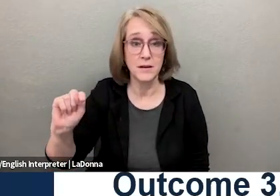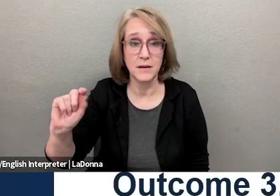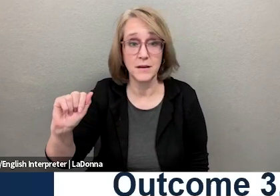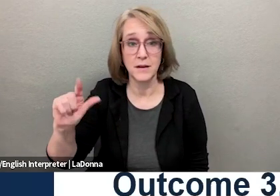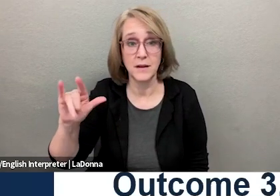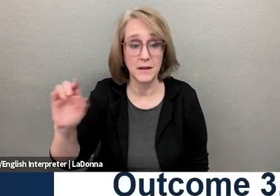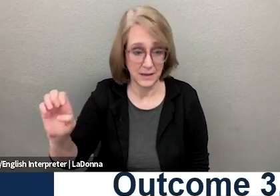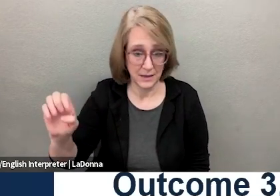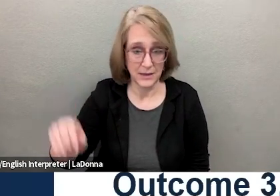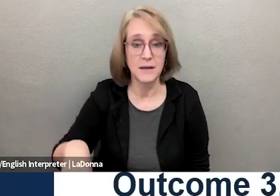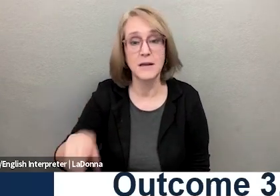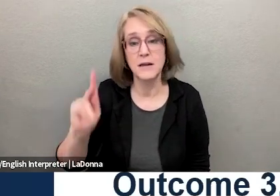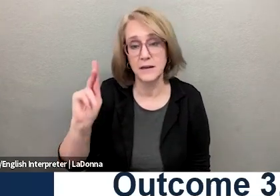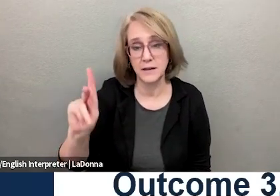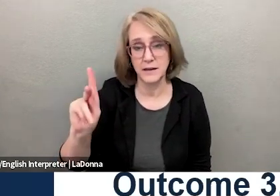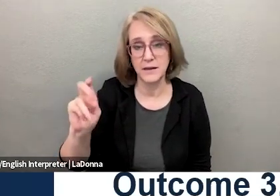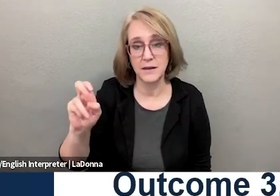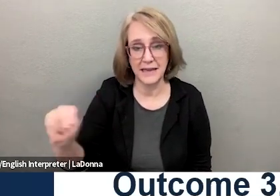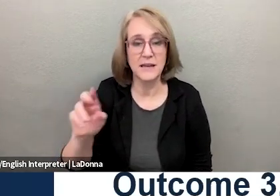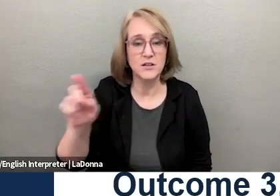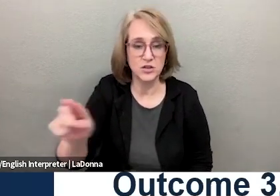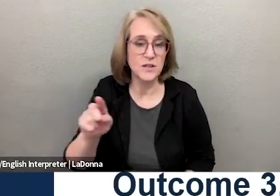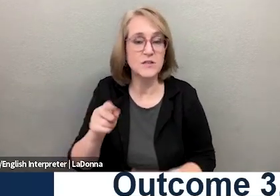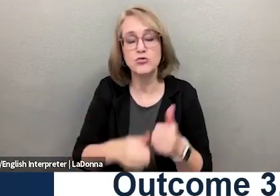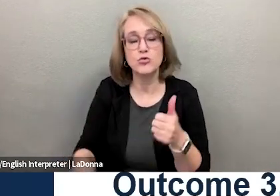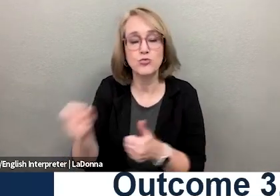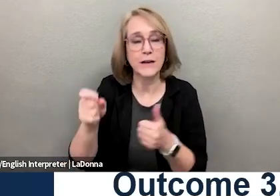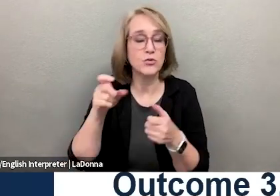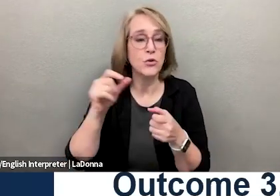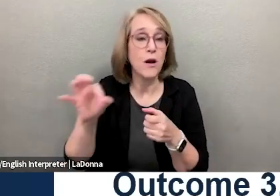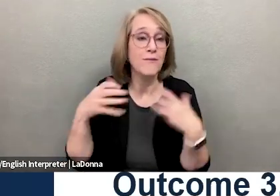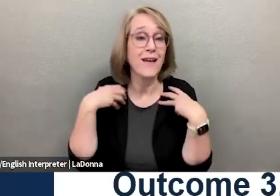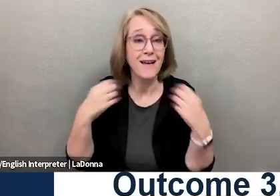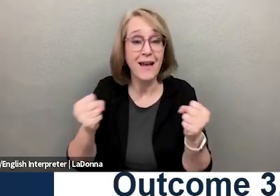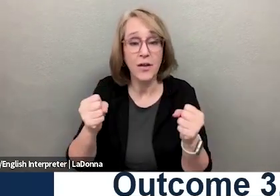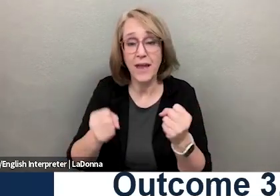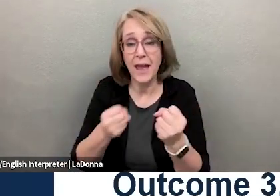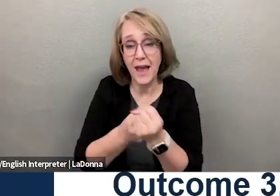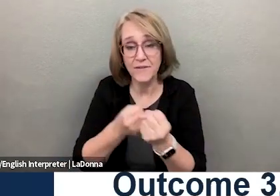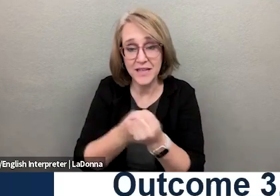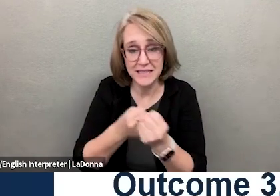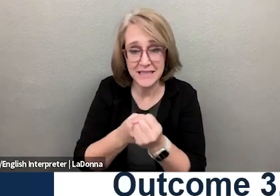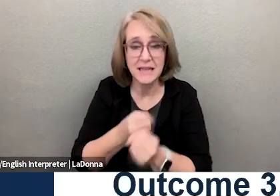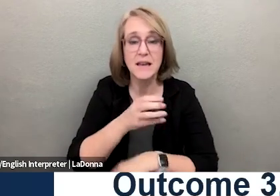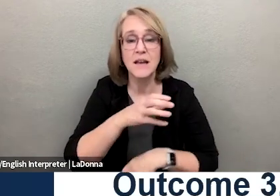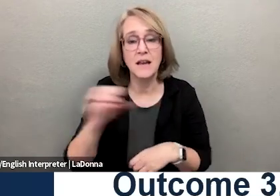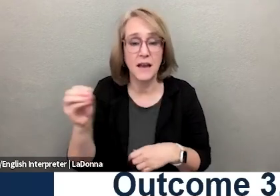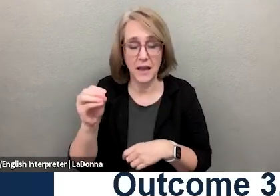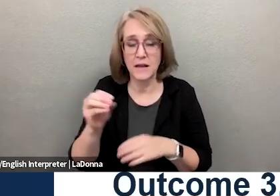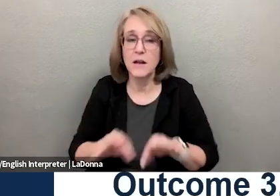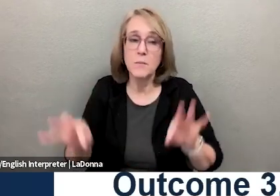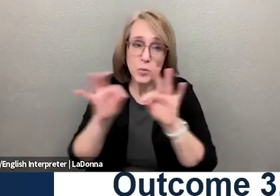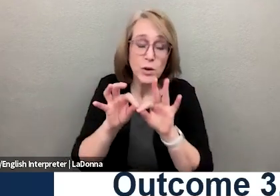Director of Federal Health Advocacy for Justice and Aging, to talk about the critical support and investments in home and